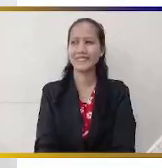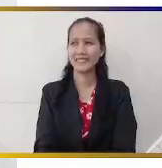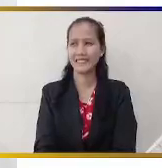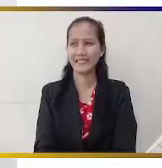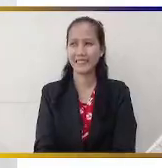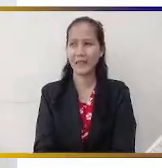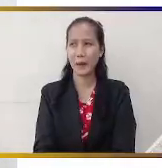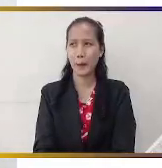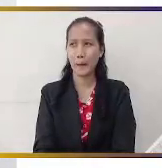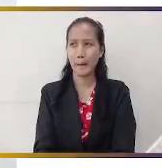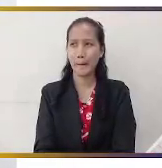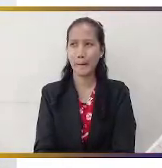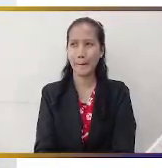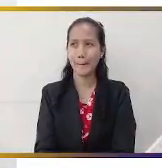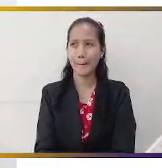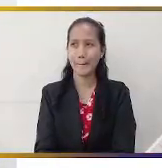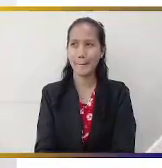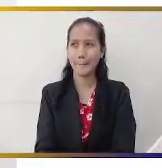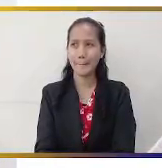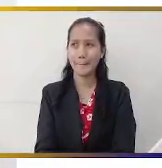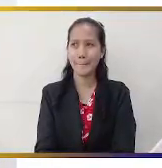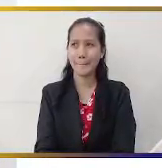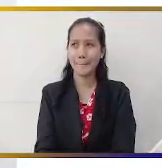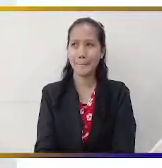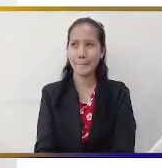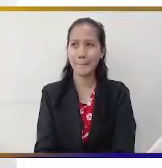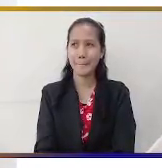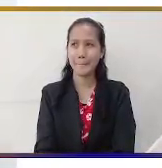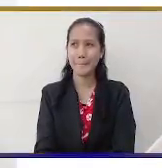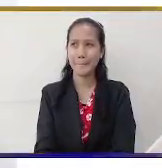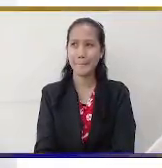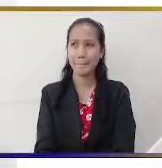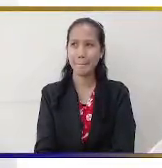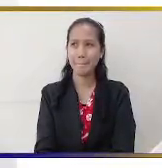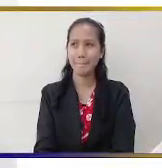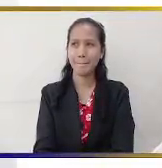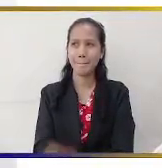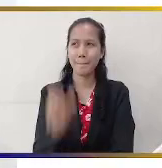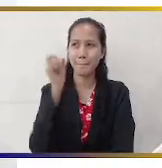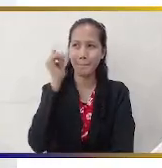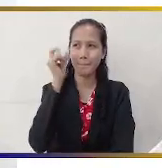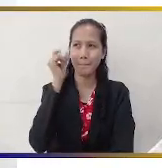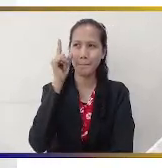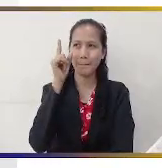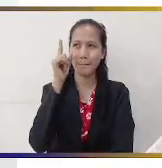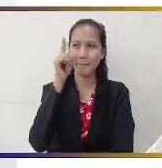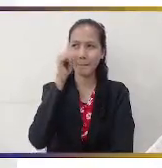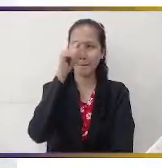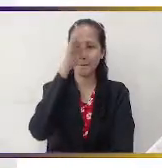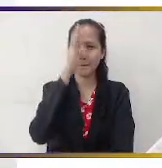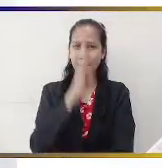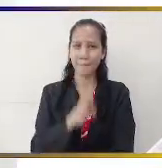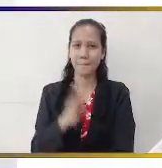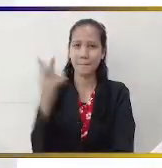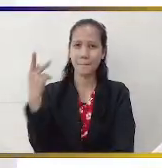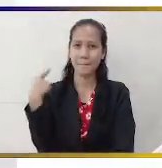God, I don't hardly have any money. God has everything.